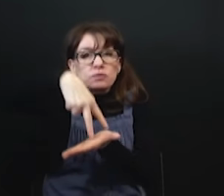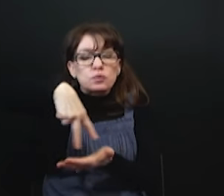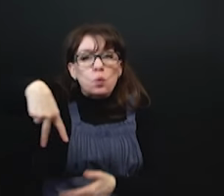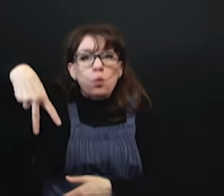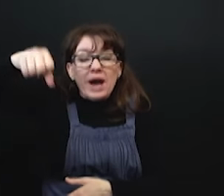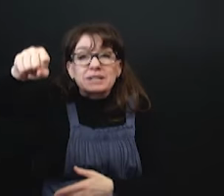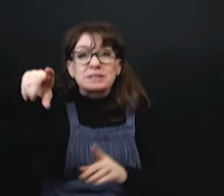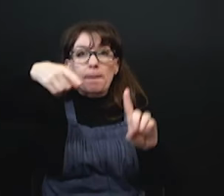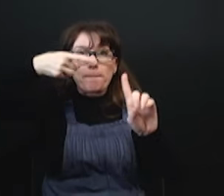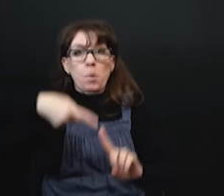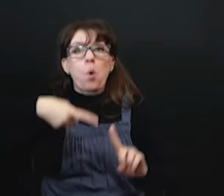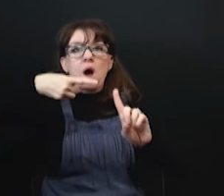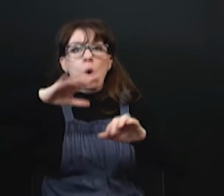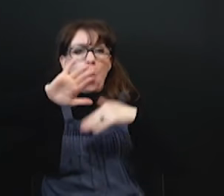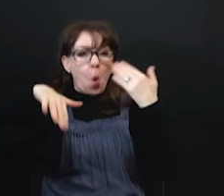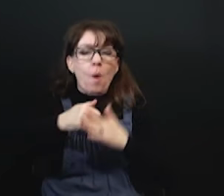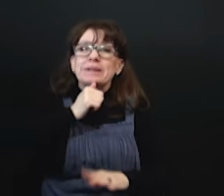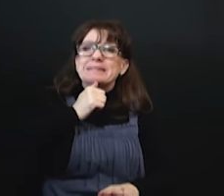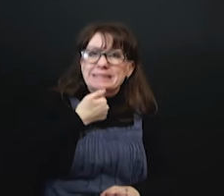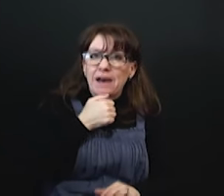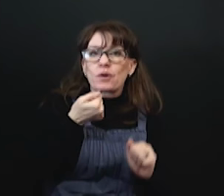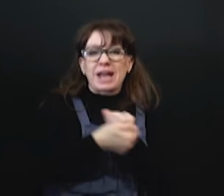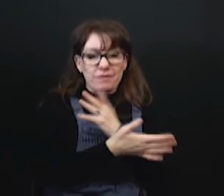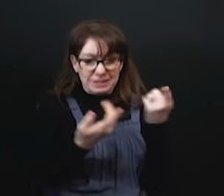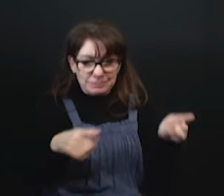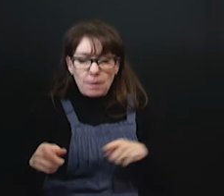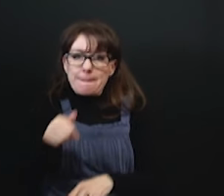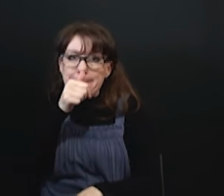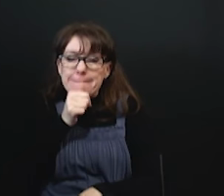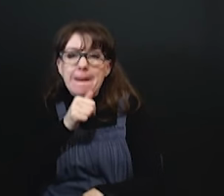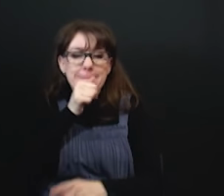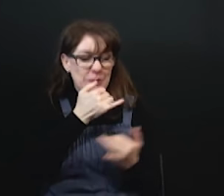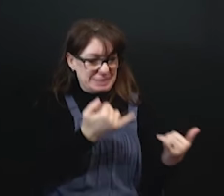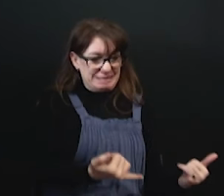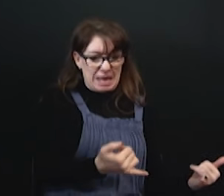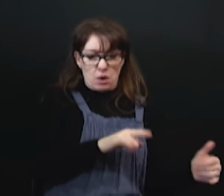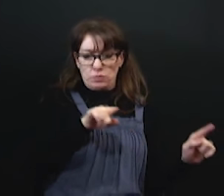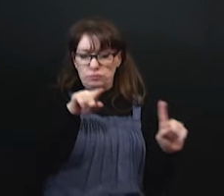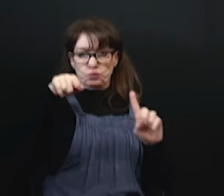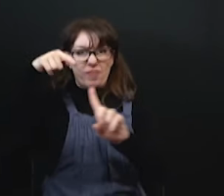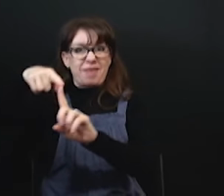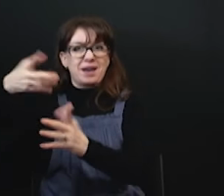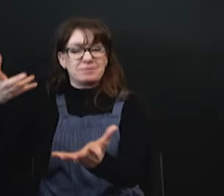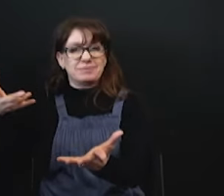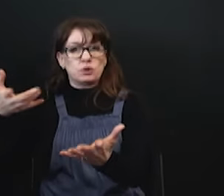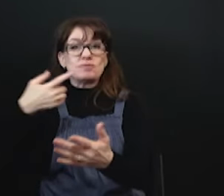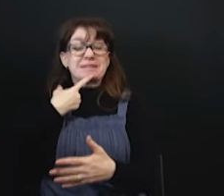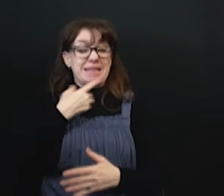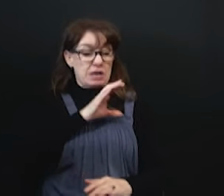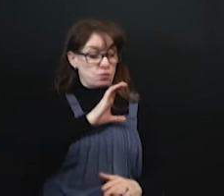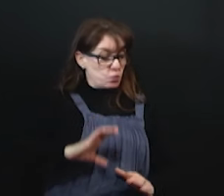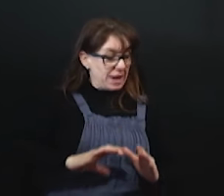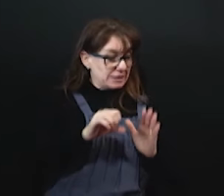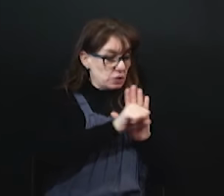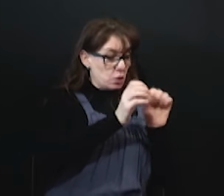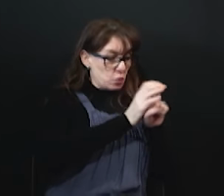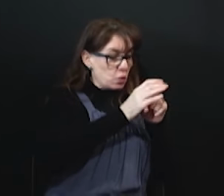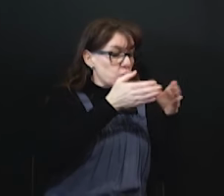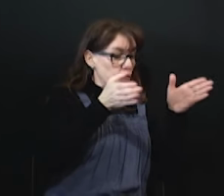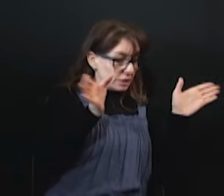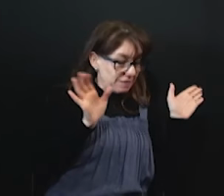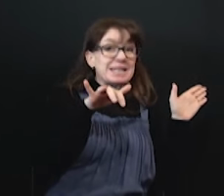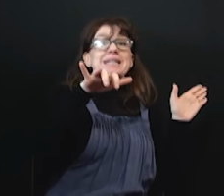to all suffering, everything else that we're going to endure between now and then. So to say Christ crucified, yes, also